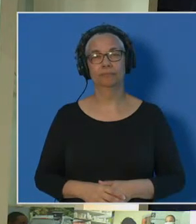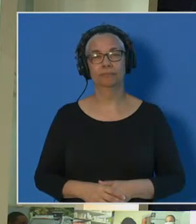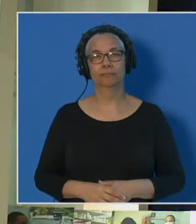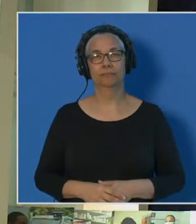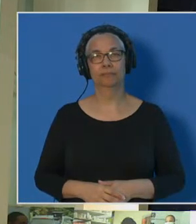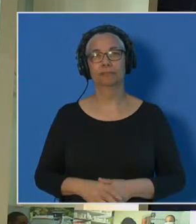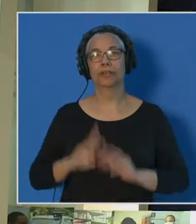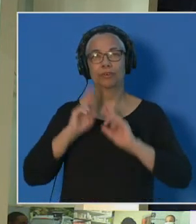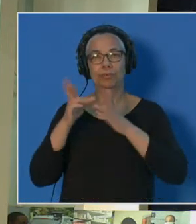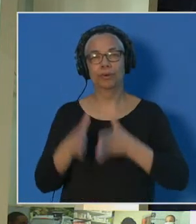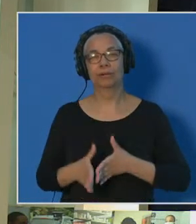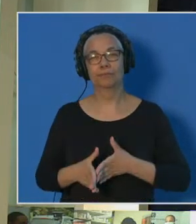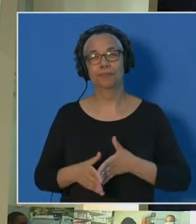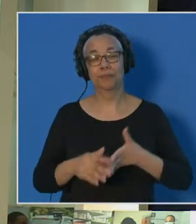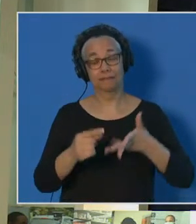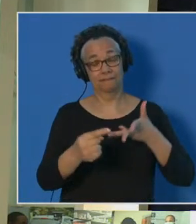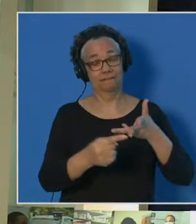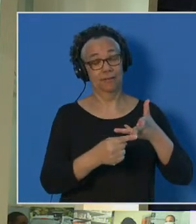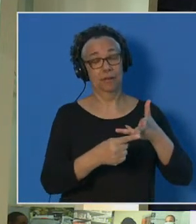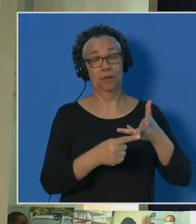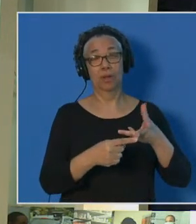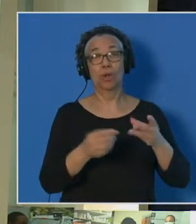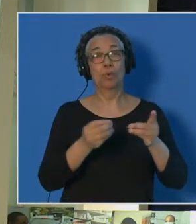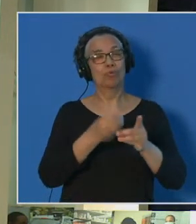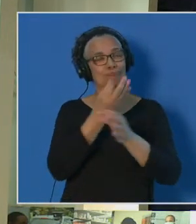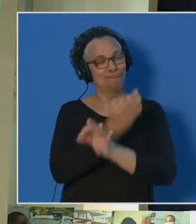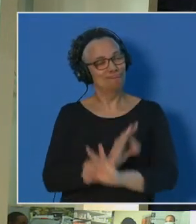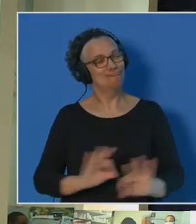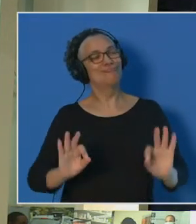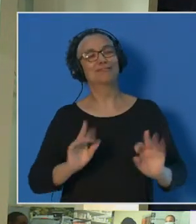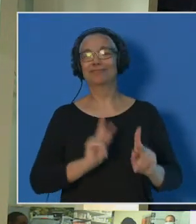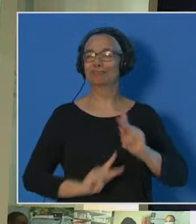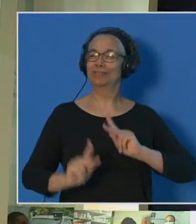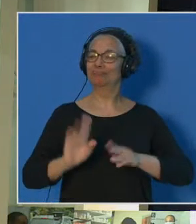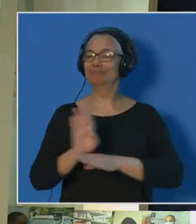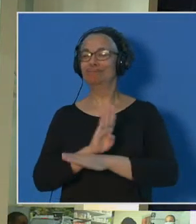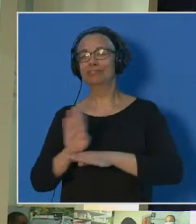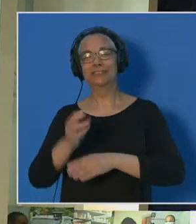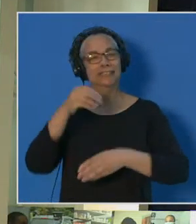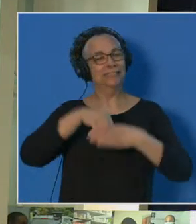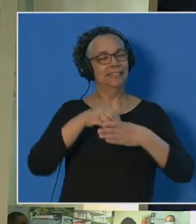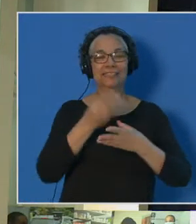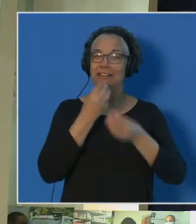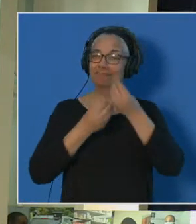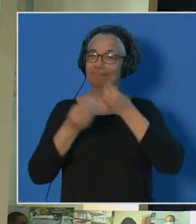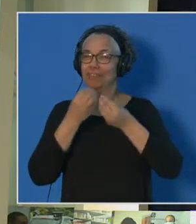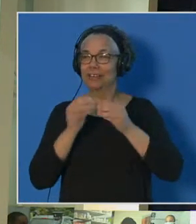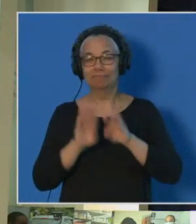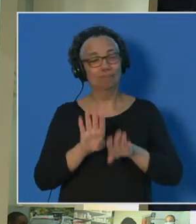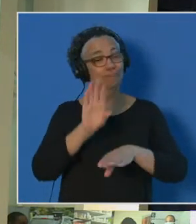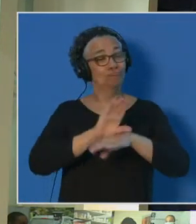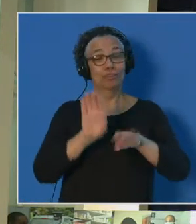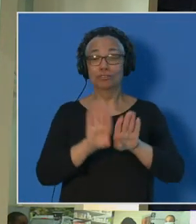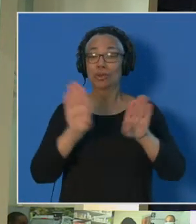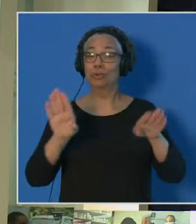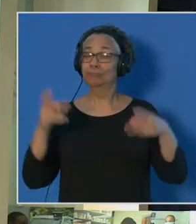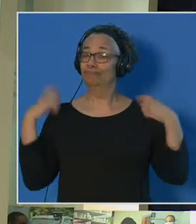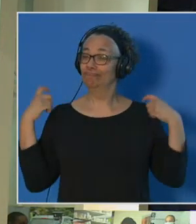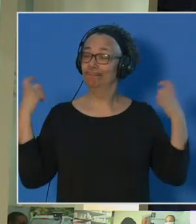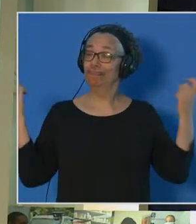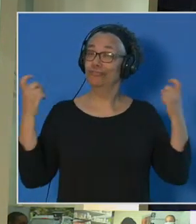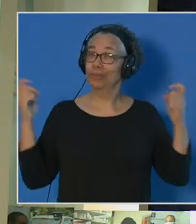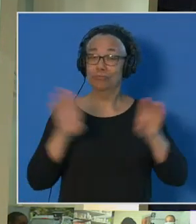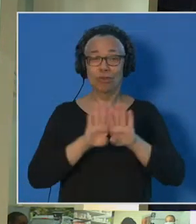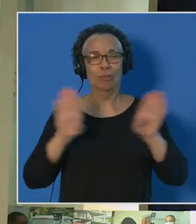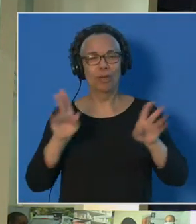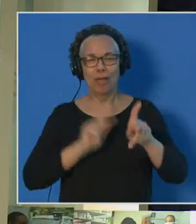Phase 3 ushers in many more freedoms for people and businesses, such as indoor dining and the opening of churches and gyms. Many people will be physically